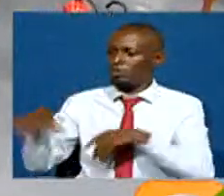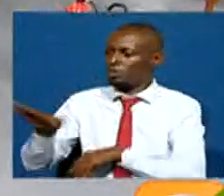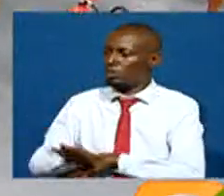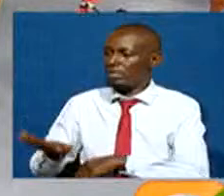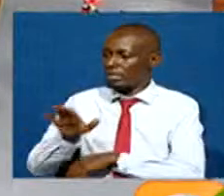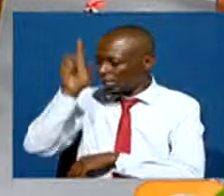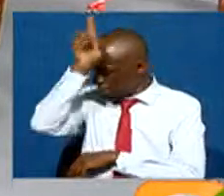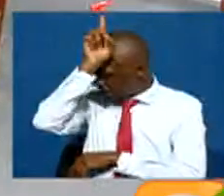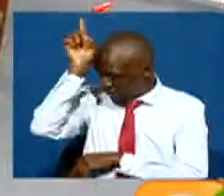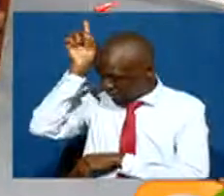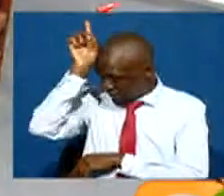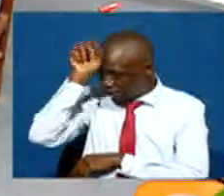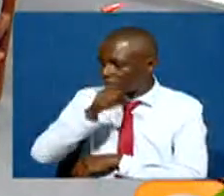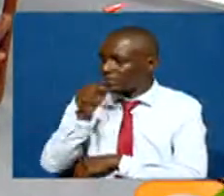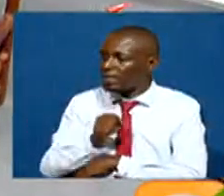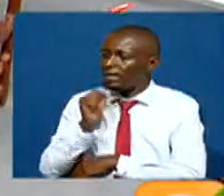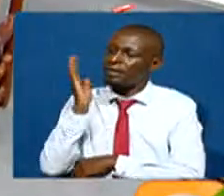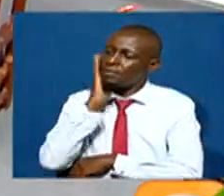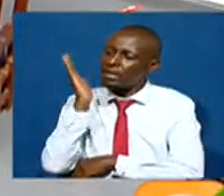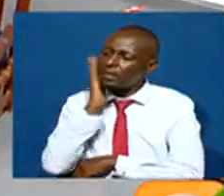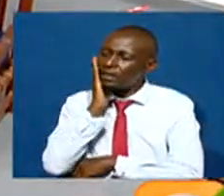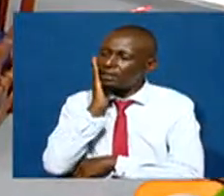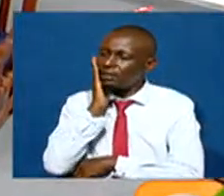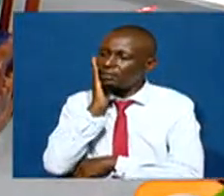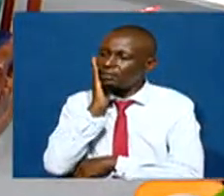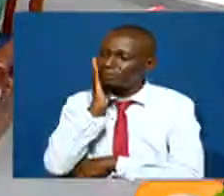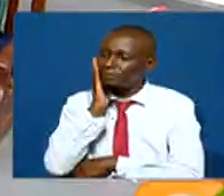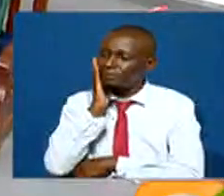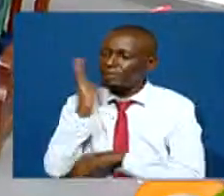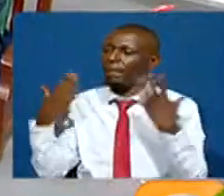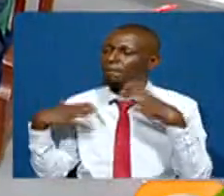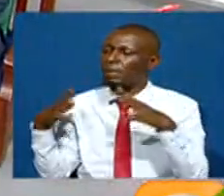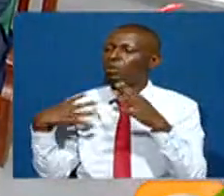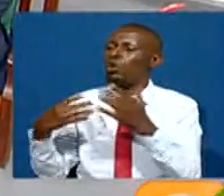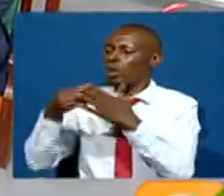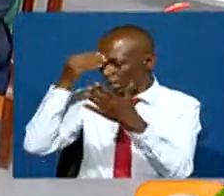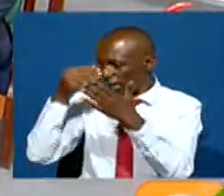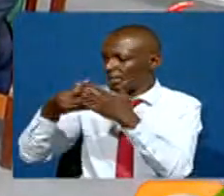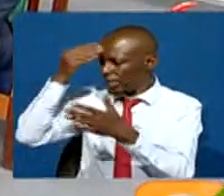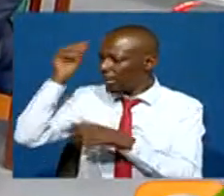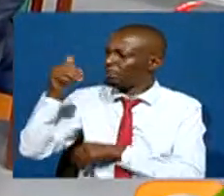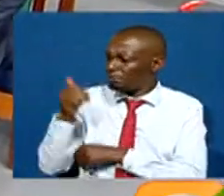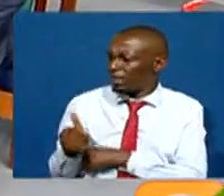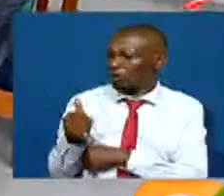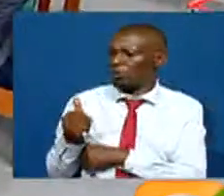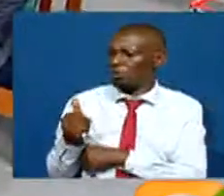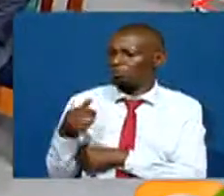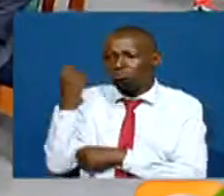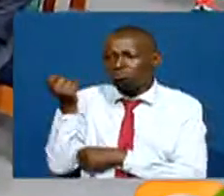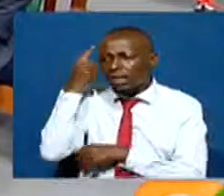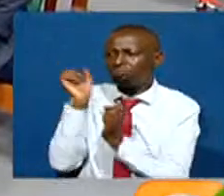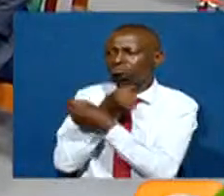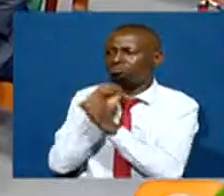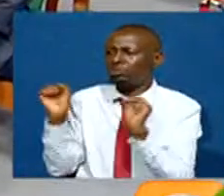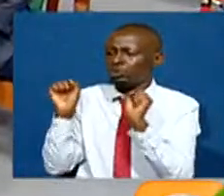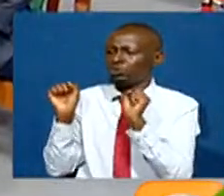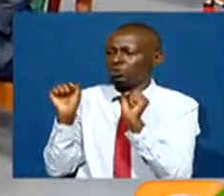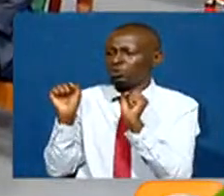Mashinani, there are grandmothers, there are illiterate people, there are people who will not understand what the, you